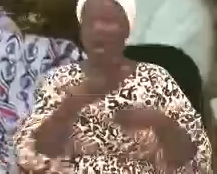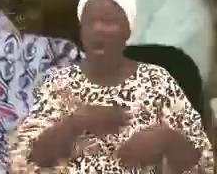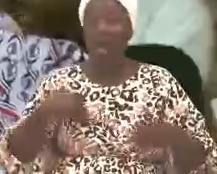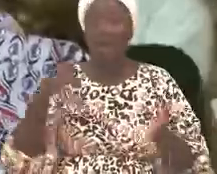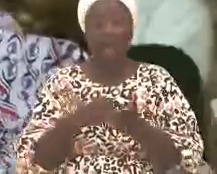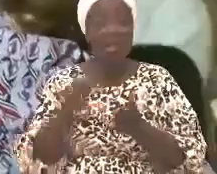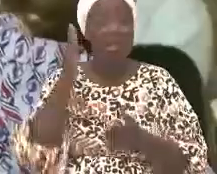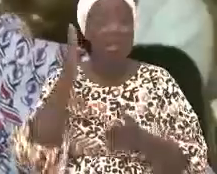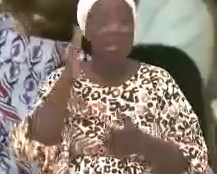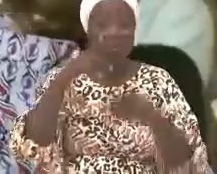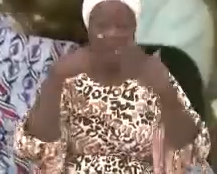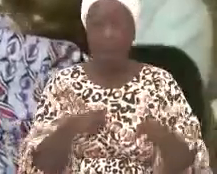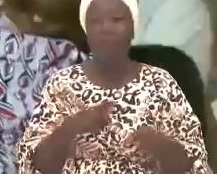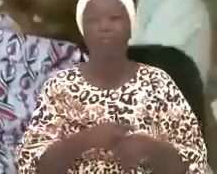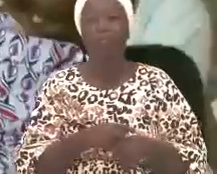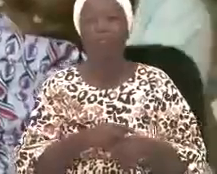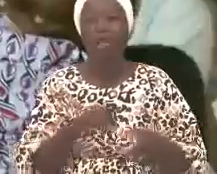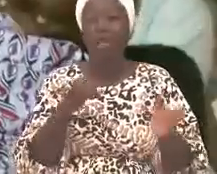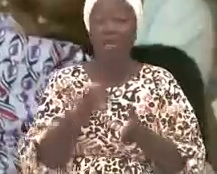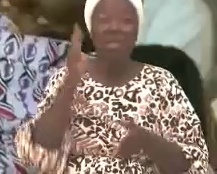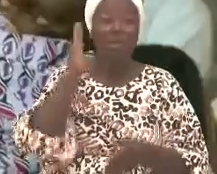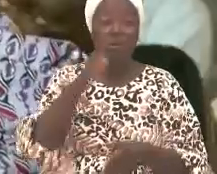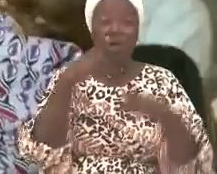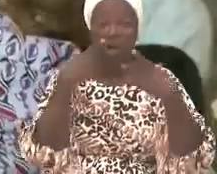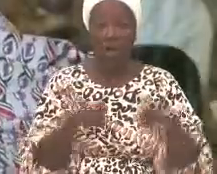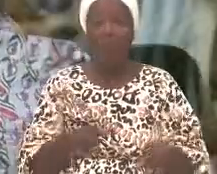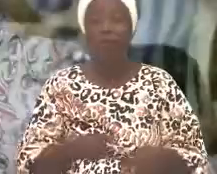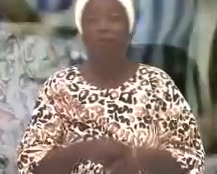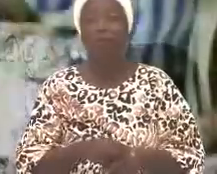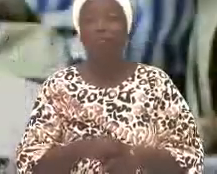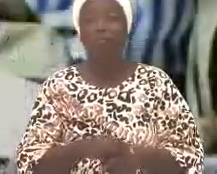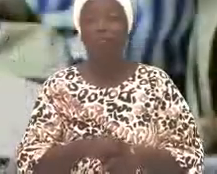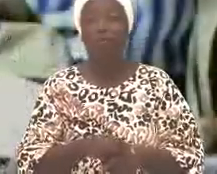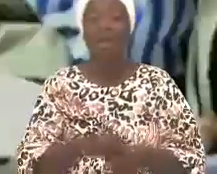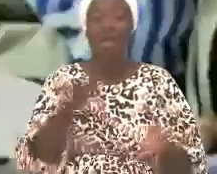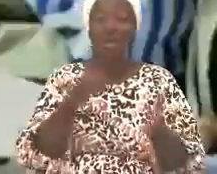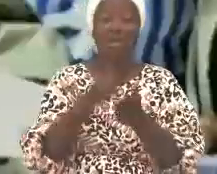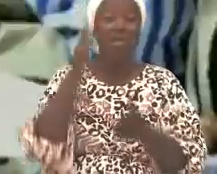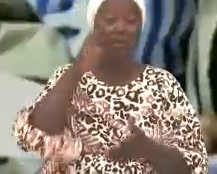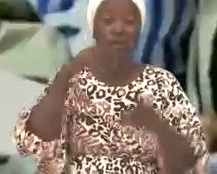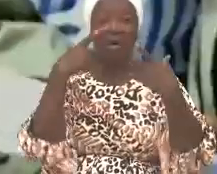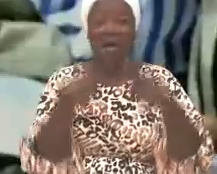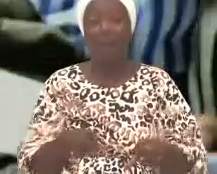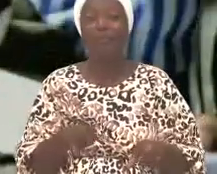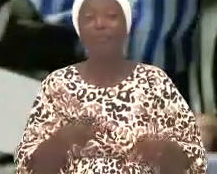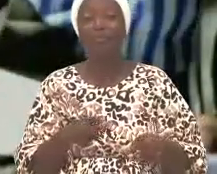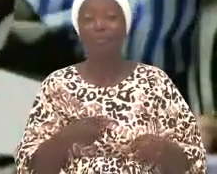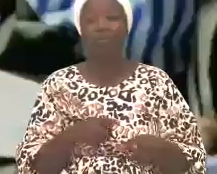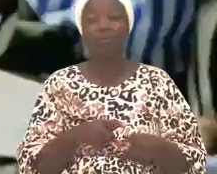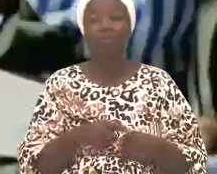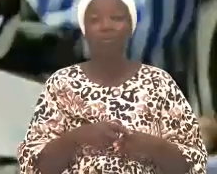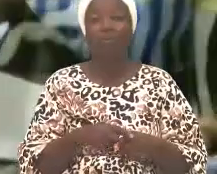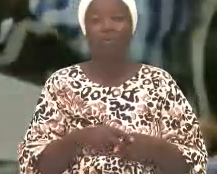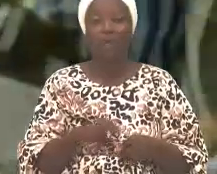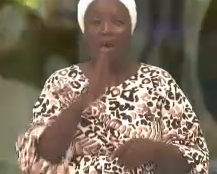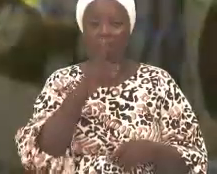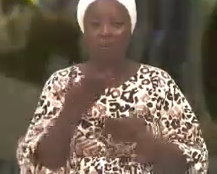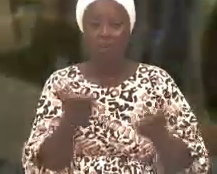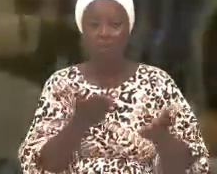happen. It will happen. It will happen. Are you there